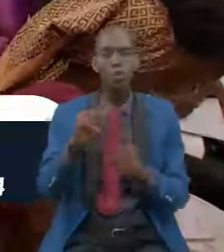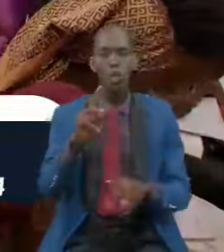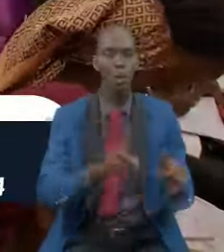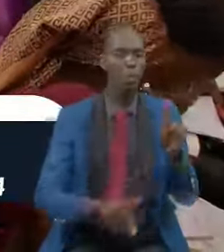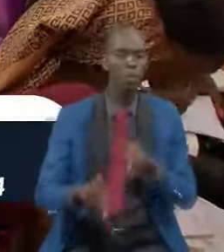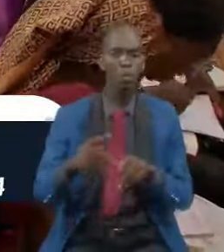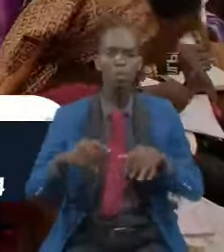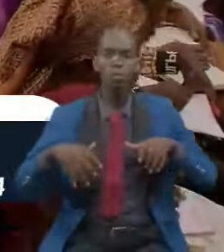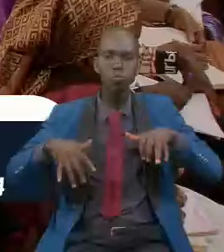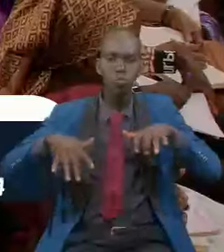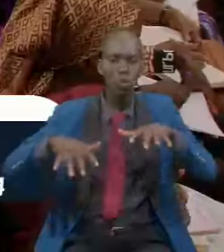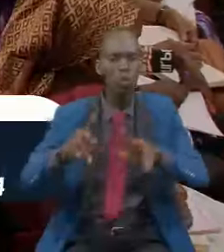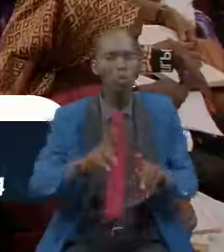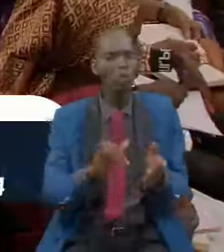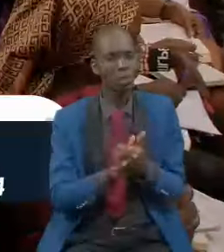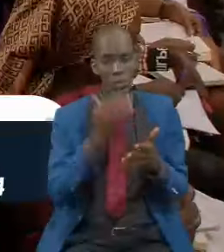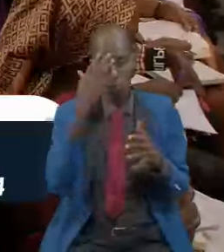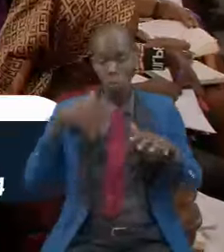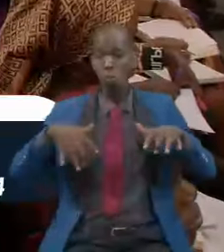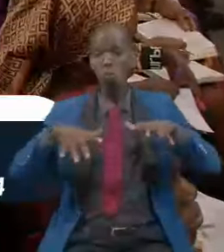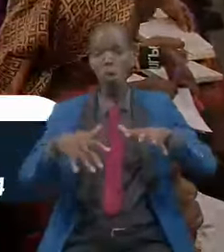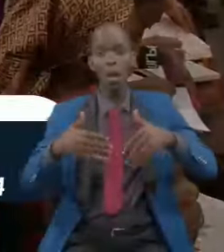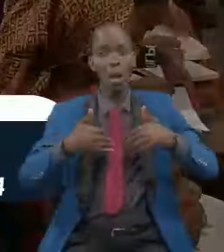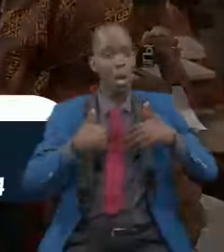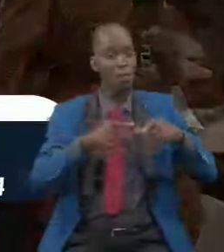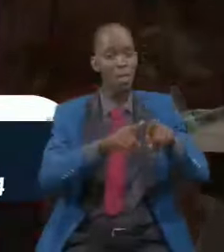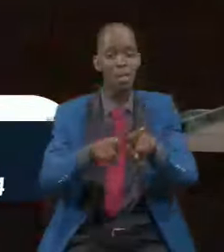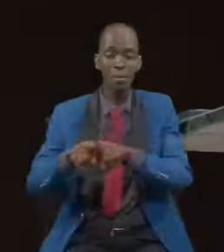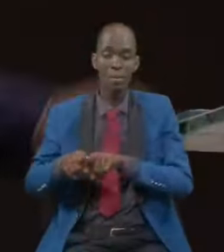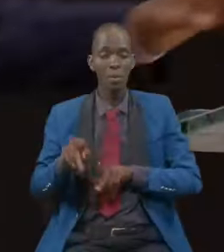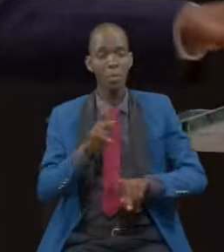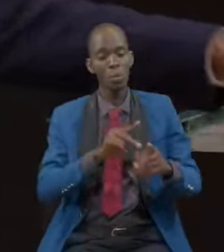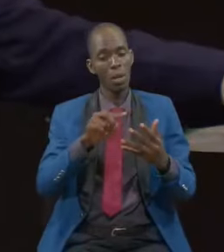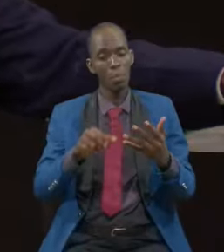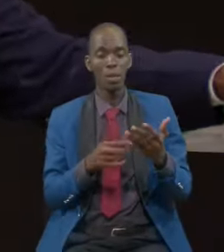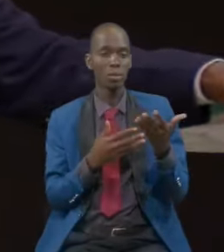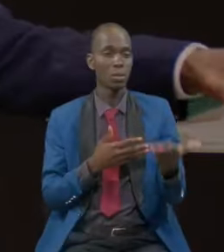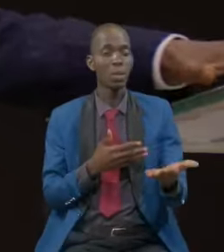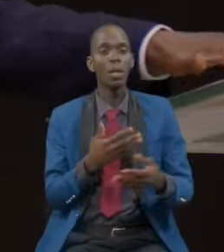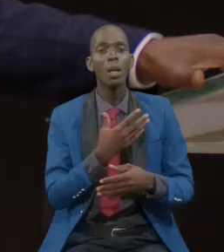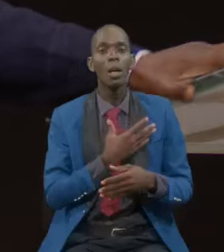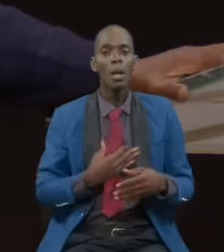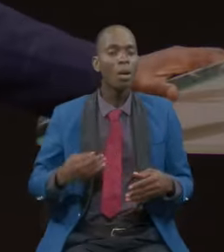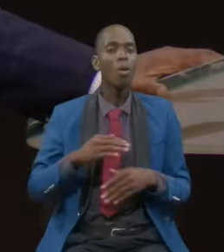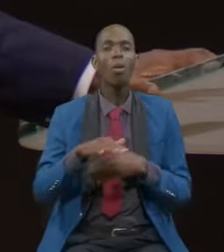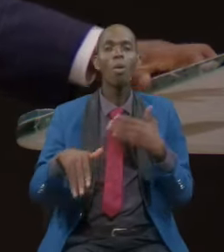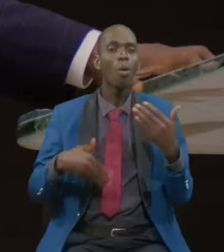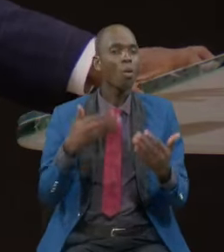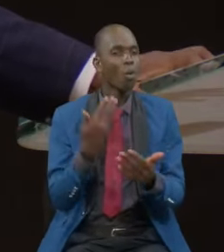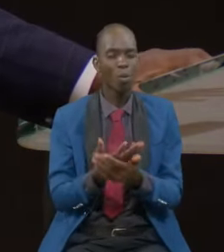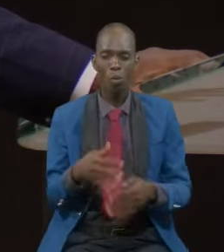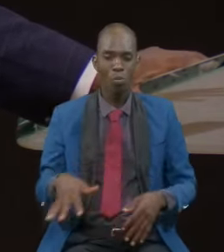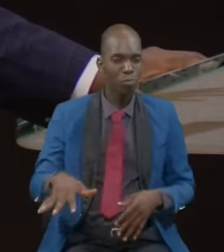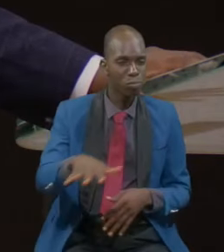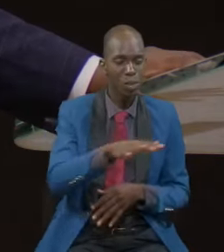know, various status and position in society. And yet, all of them, without exception, he